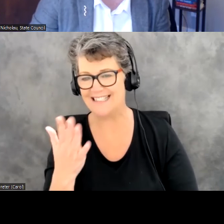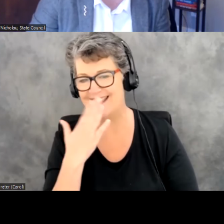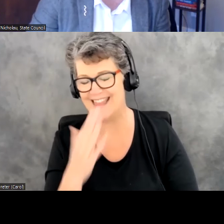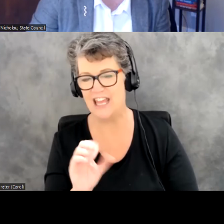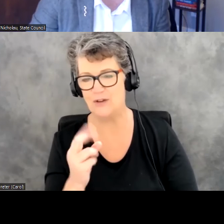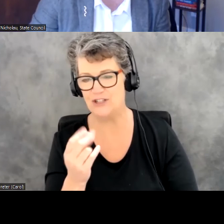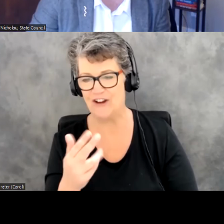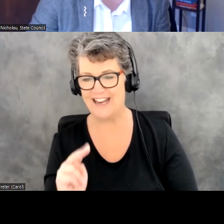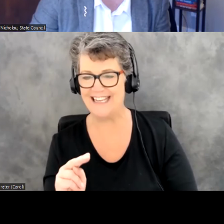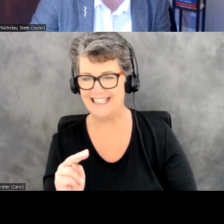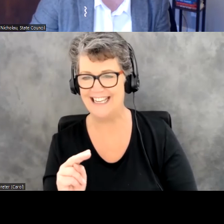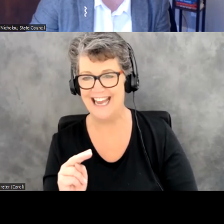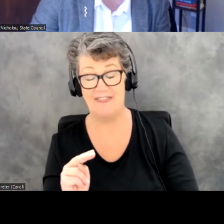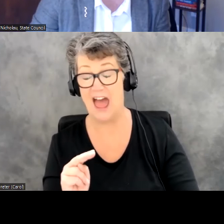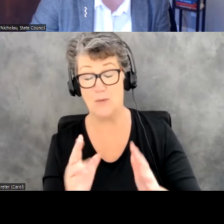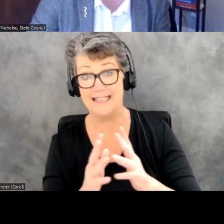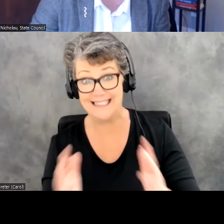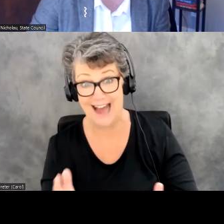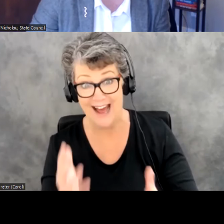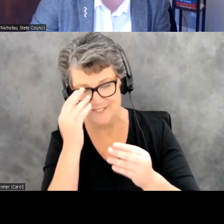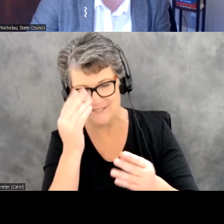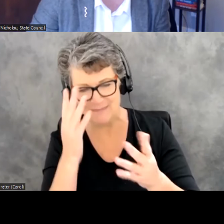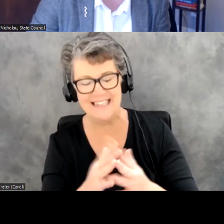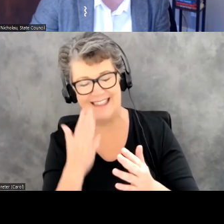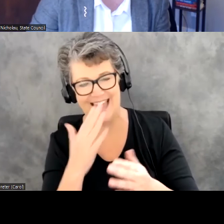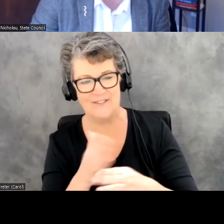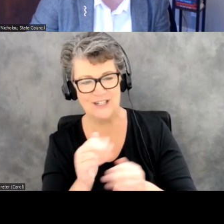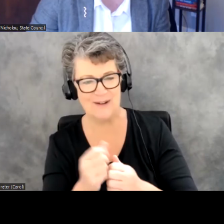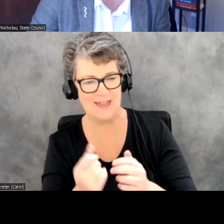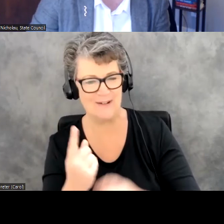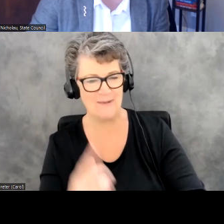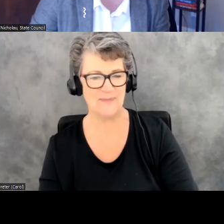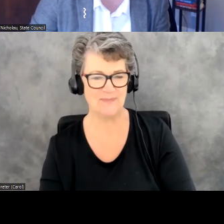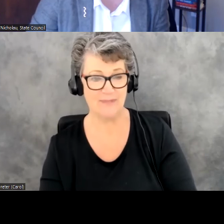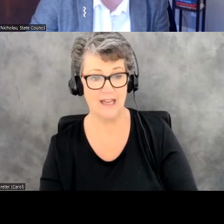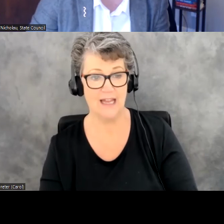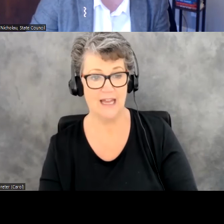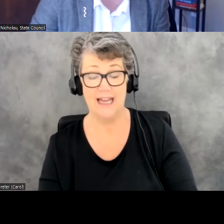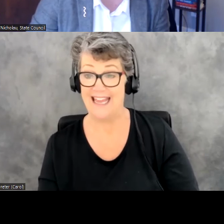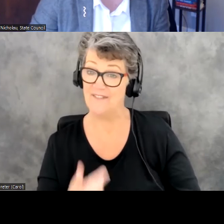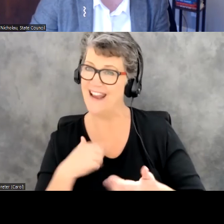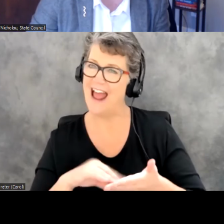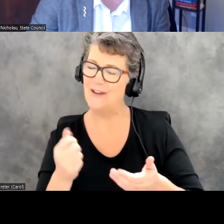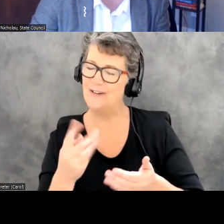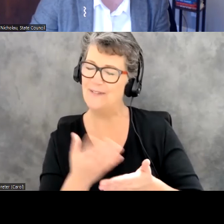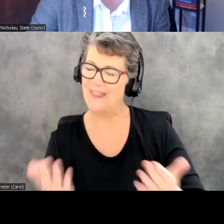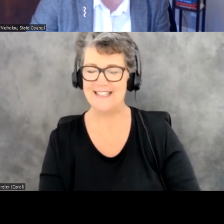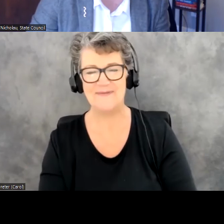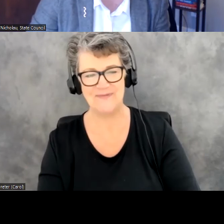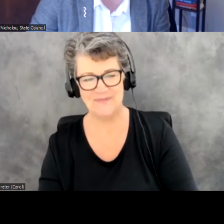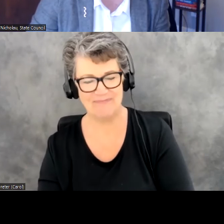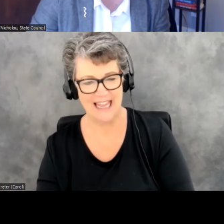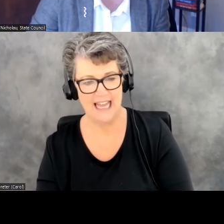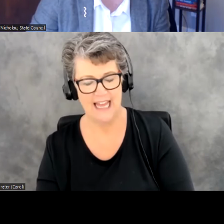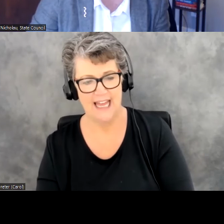That was a ton of information. Thank you for sharing it with everybody. I think even I learned a few things,